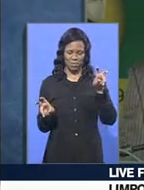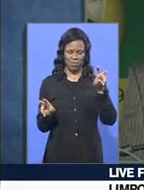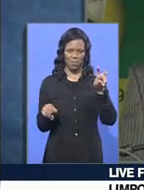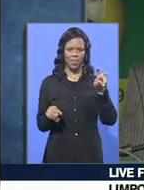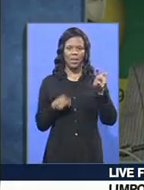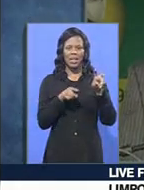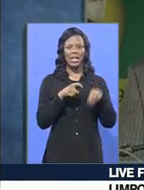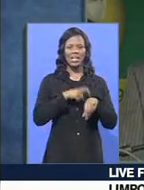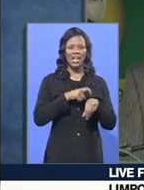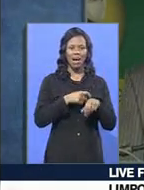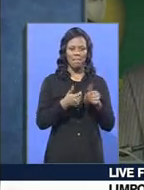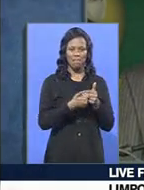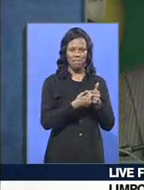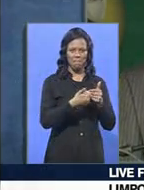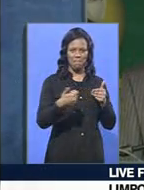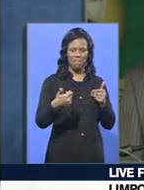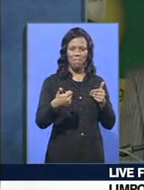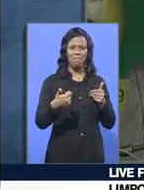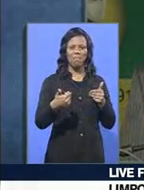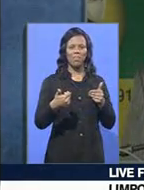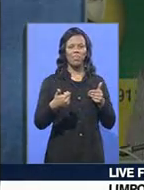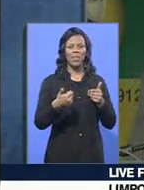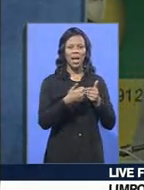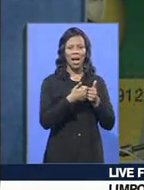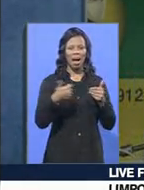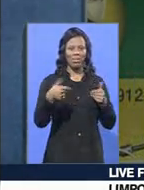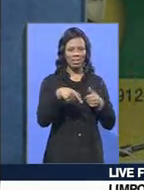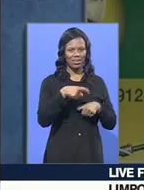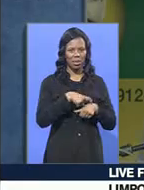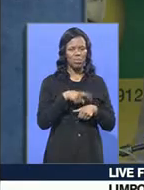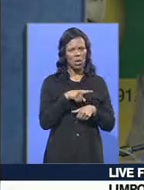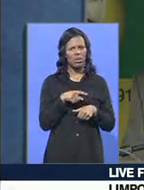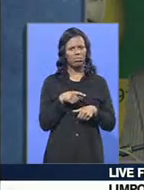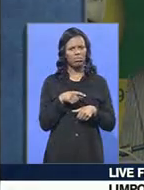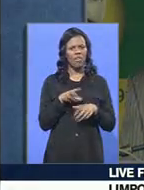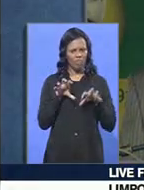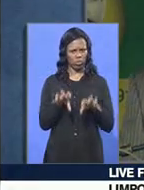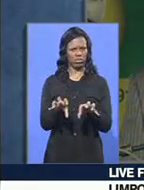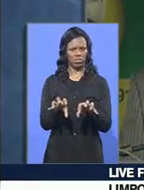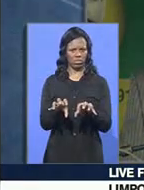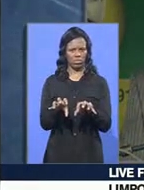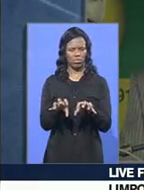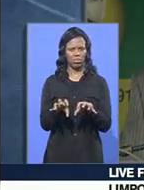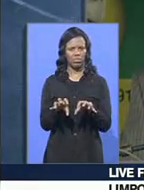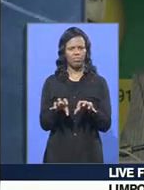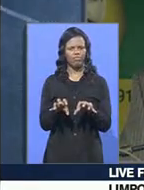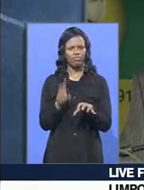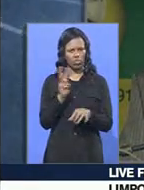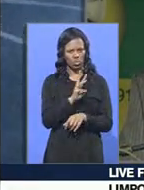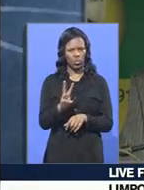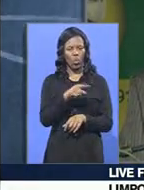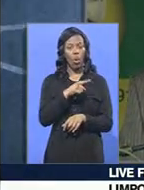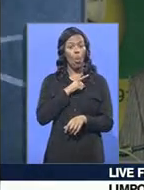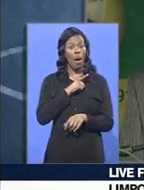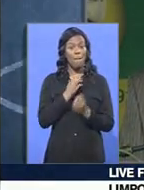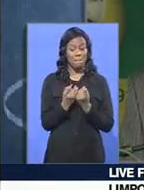"The apartheid regime was forced into handing over power by the sheer weight of millions